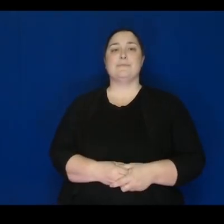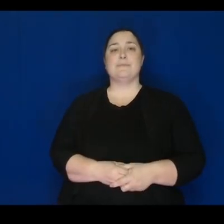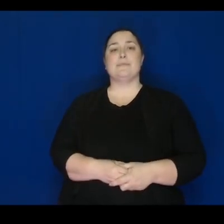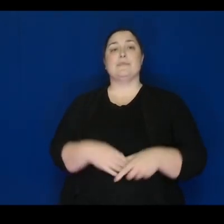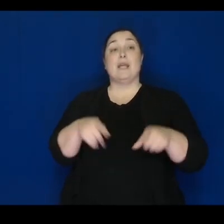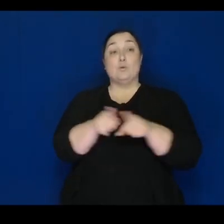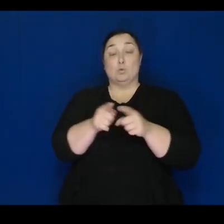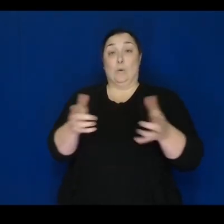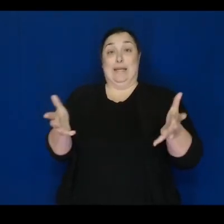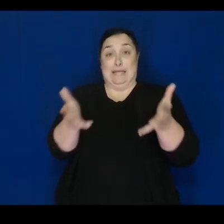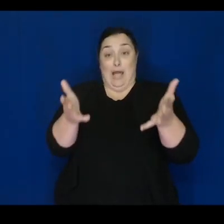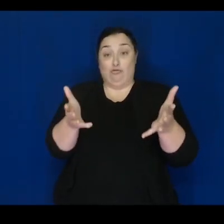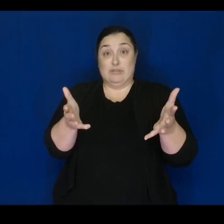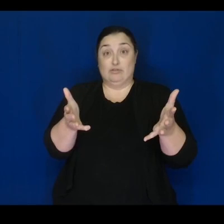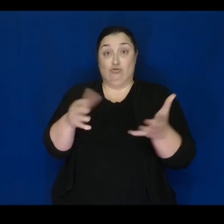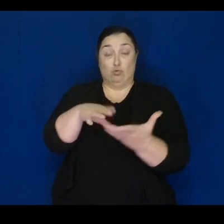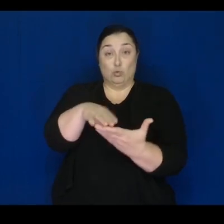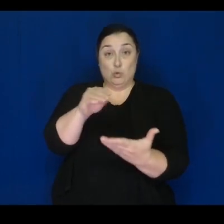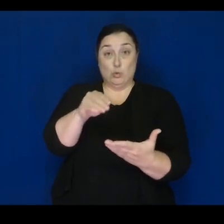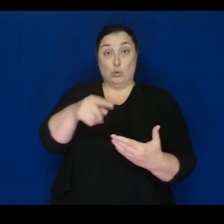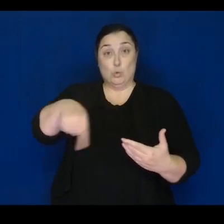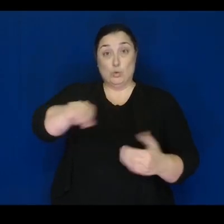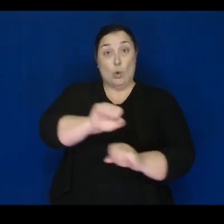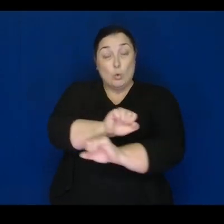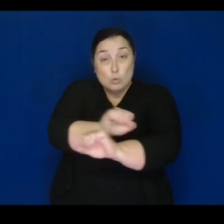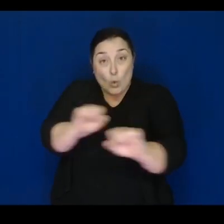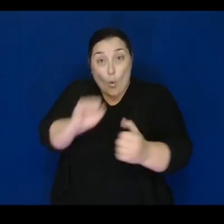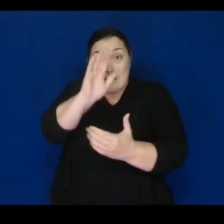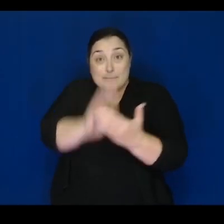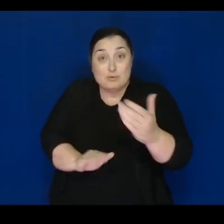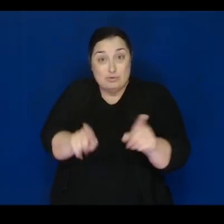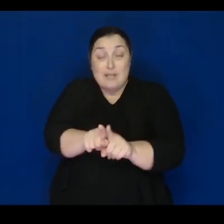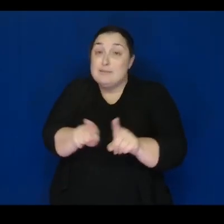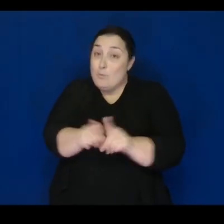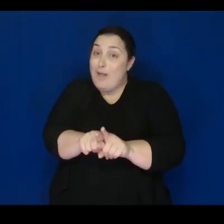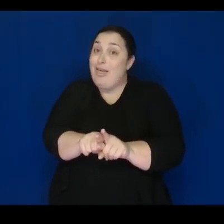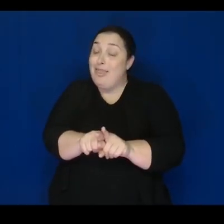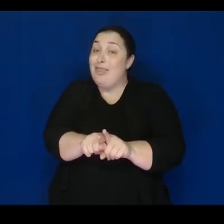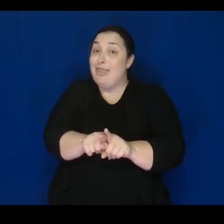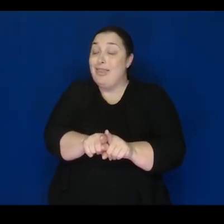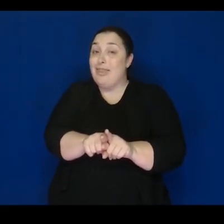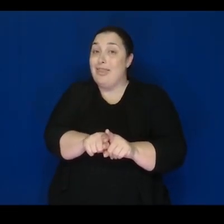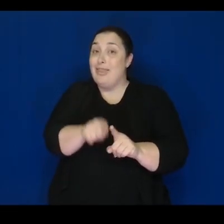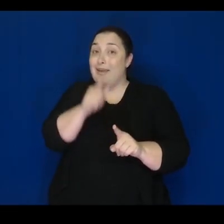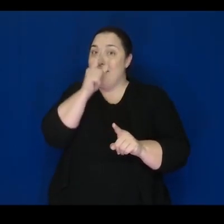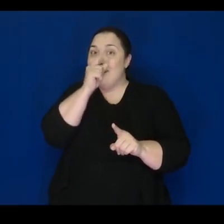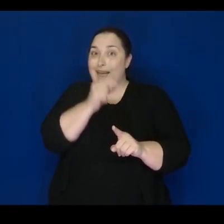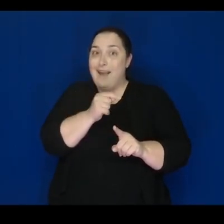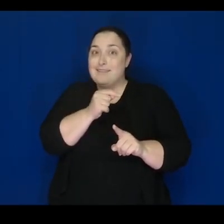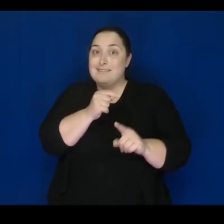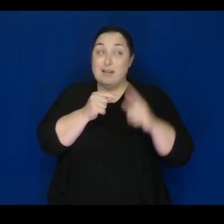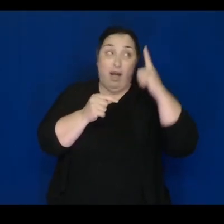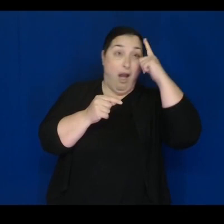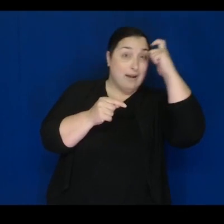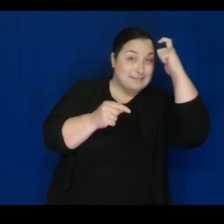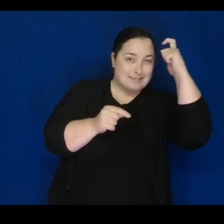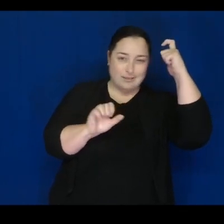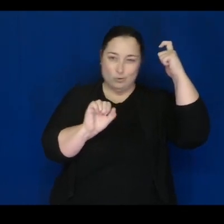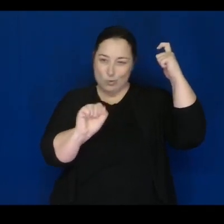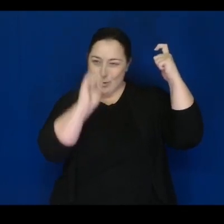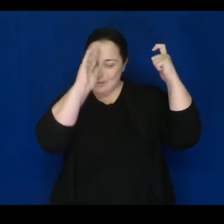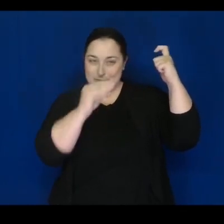encouraging them to bring their experiences into those learning spaces as well, because in those spaces we can really hear